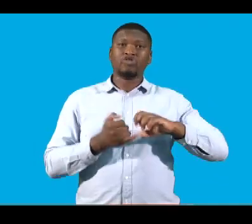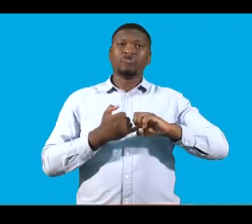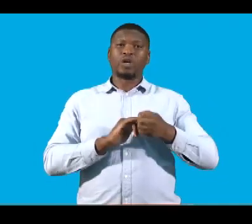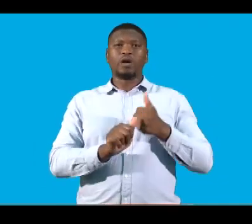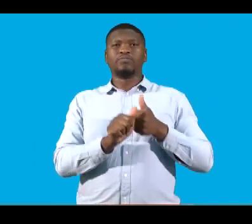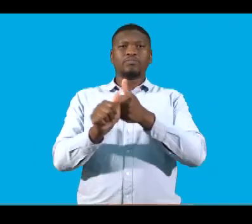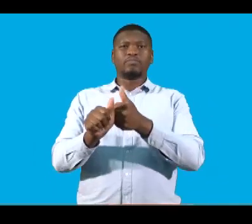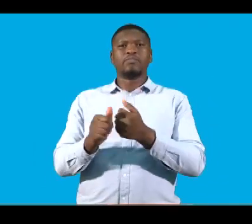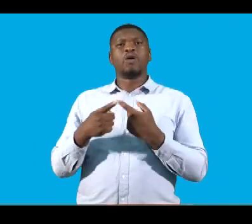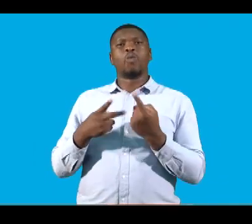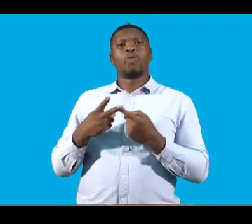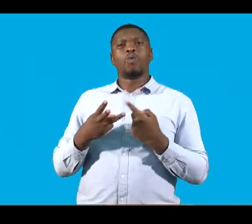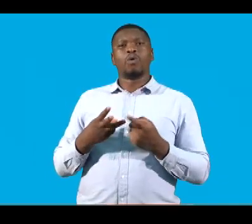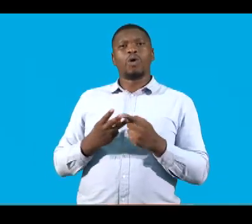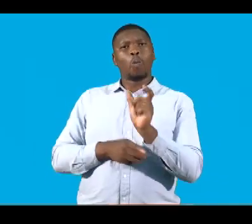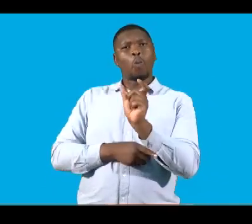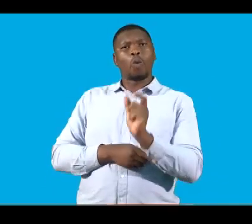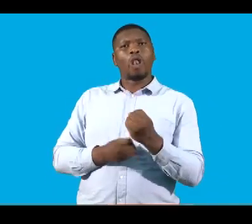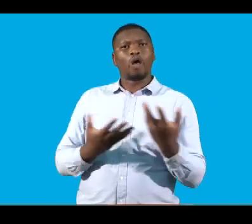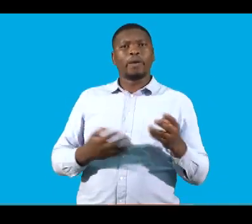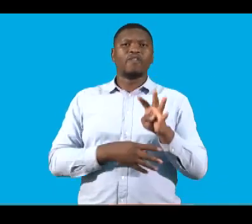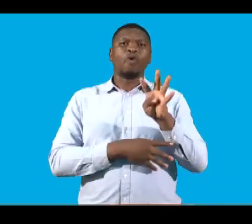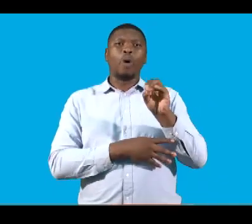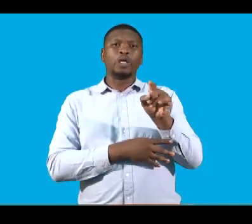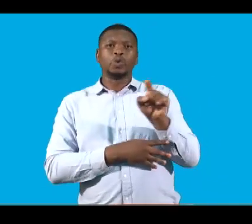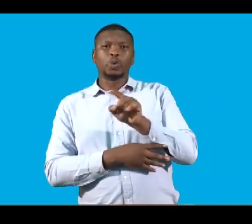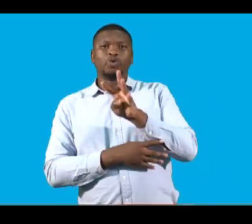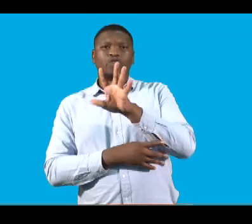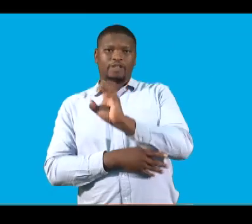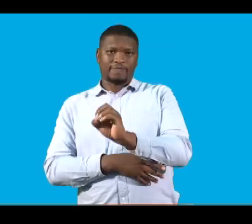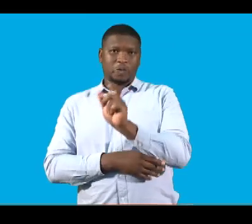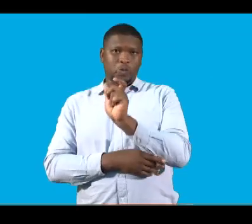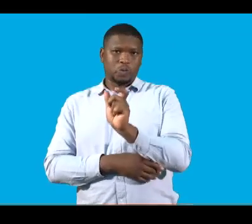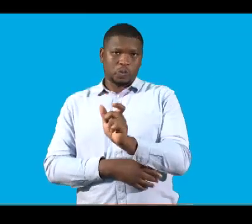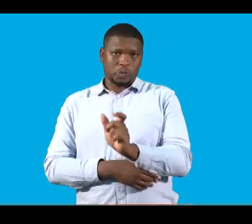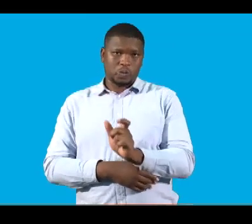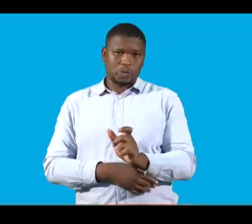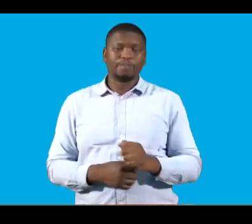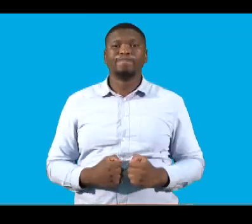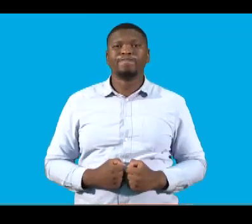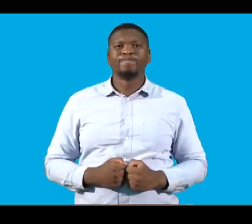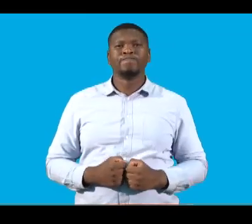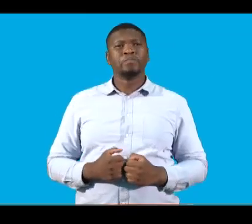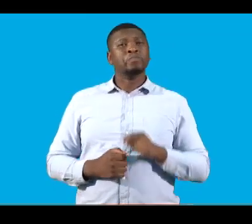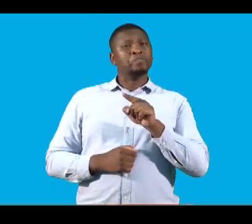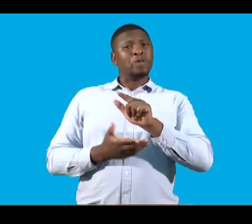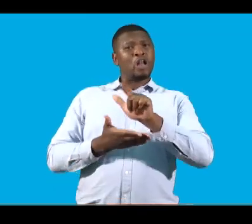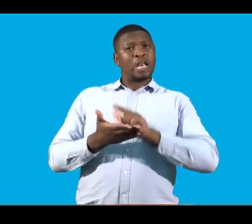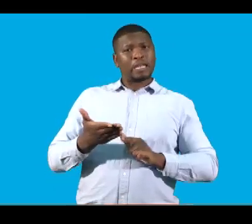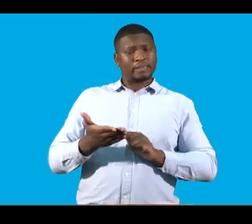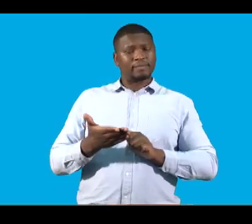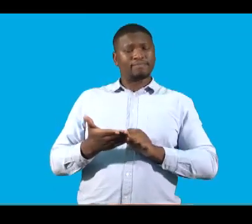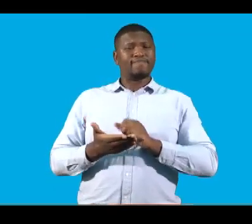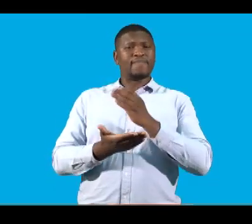Try and adhere to the word count of 400 to 450 words. How to approach a literary